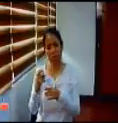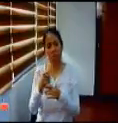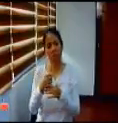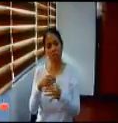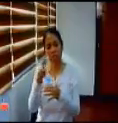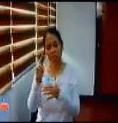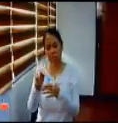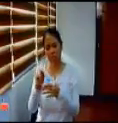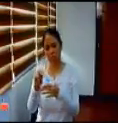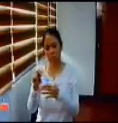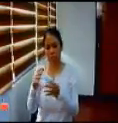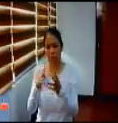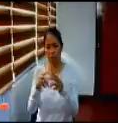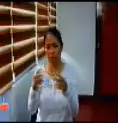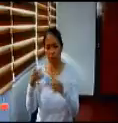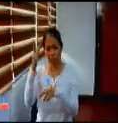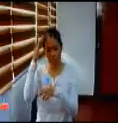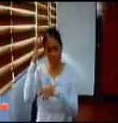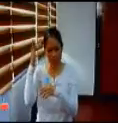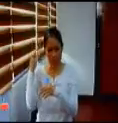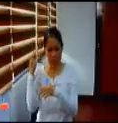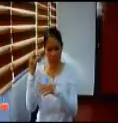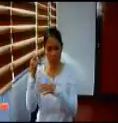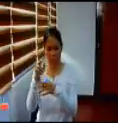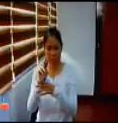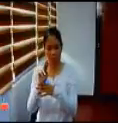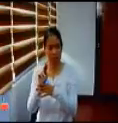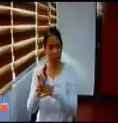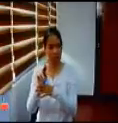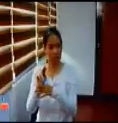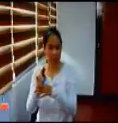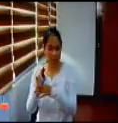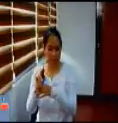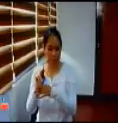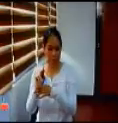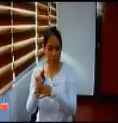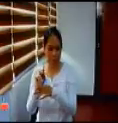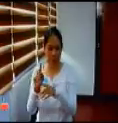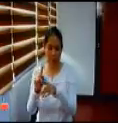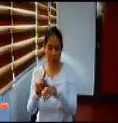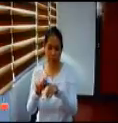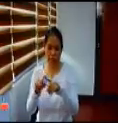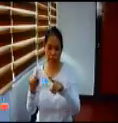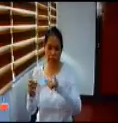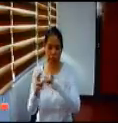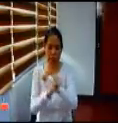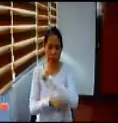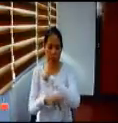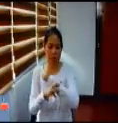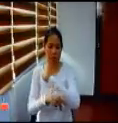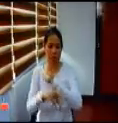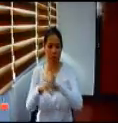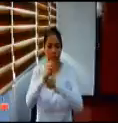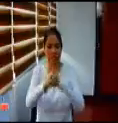very sensitive to this, to these things. But rural infrastructure